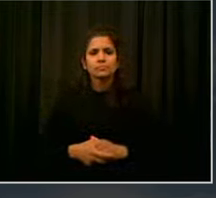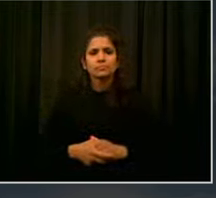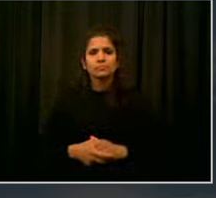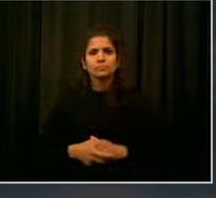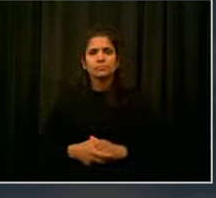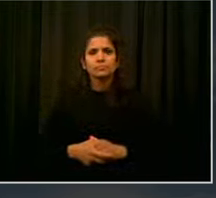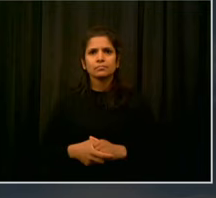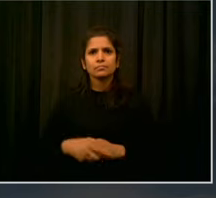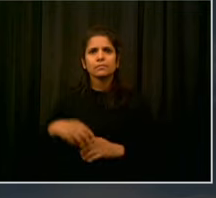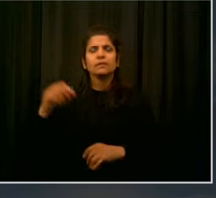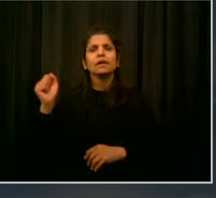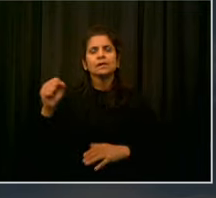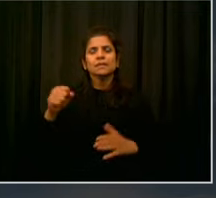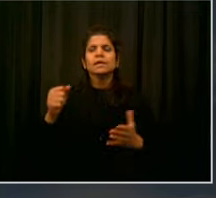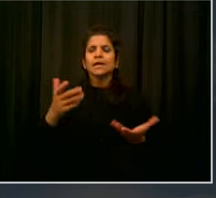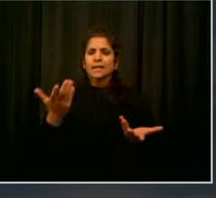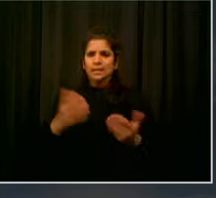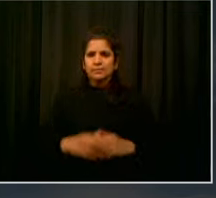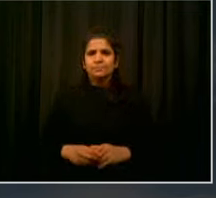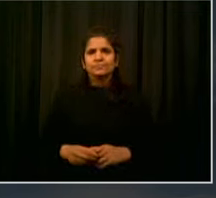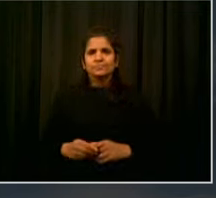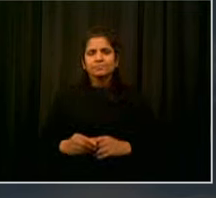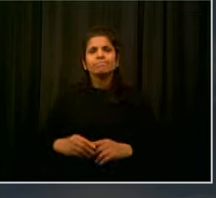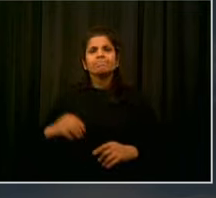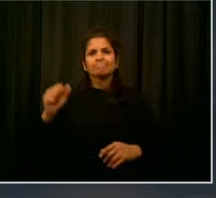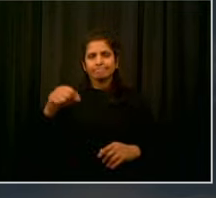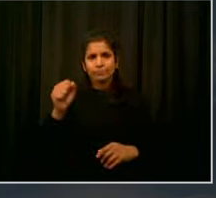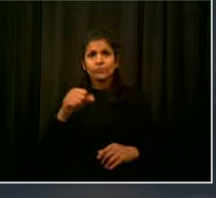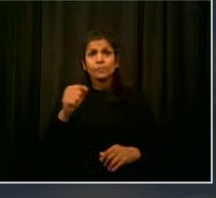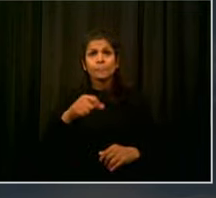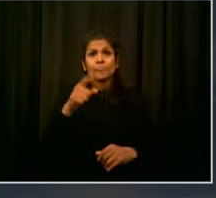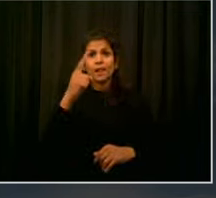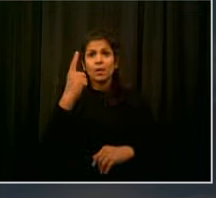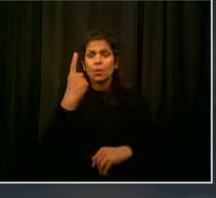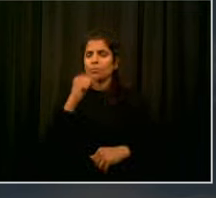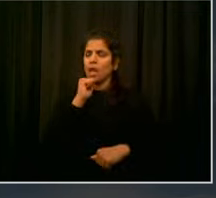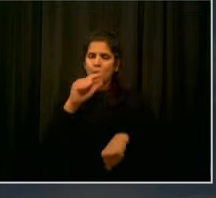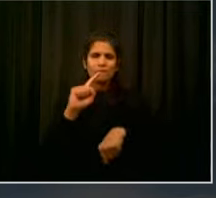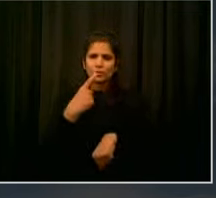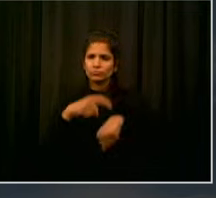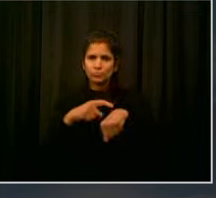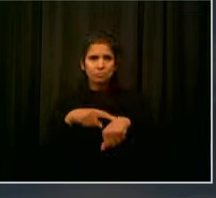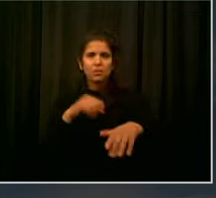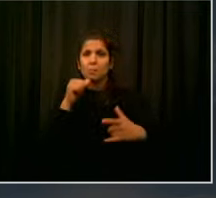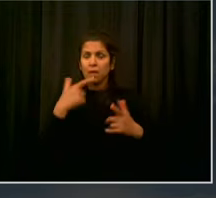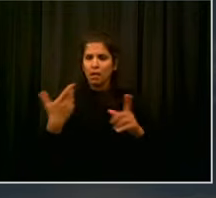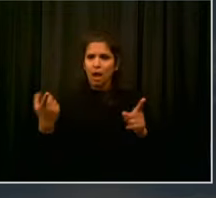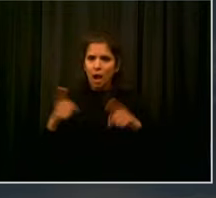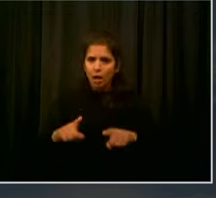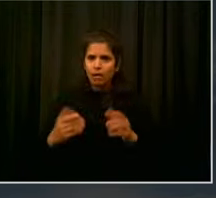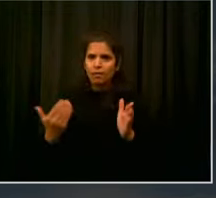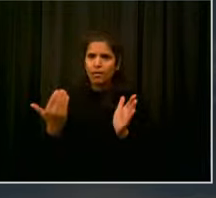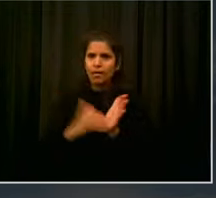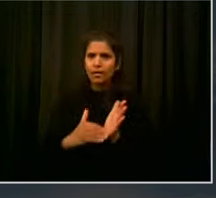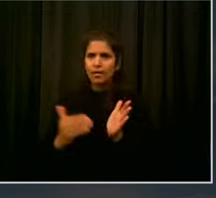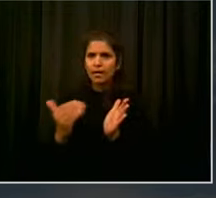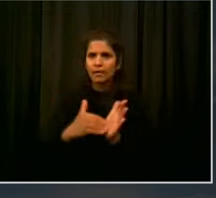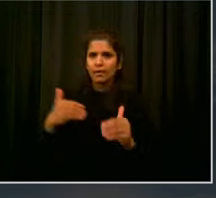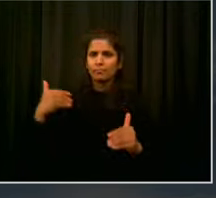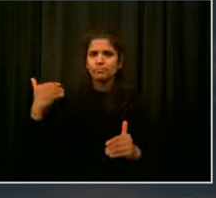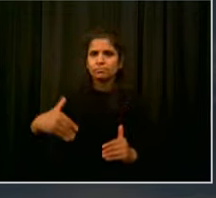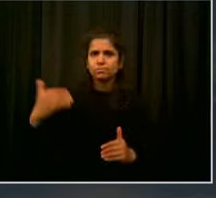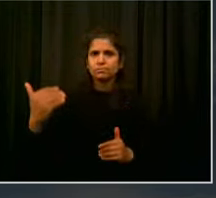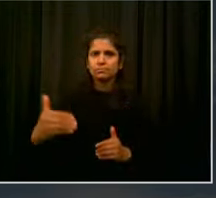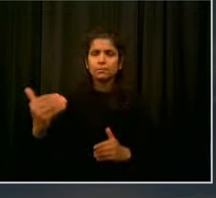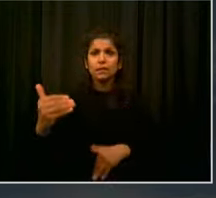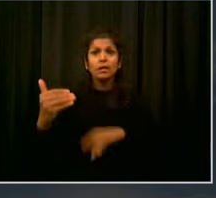unfortunately, it's not an isolated incident. That's the latest. Again, just to put out so the public understands what's happening, I think it's